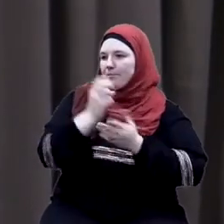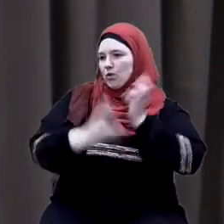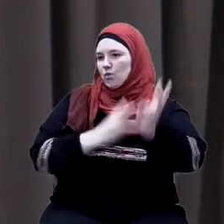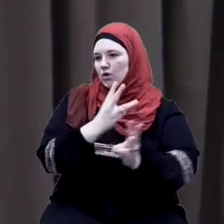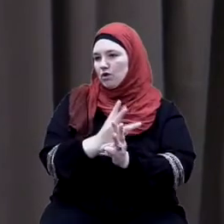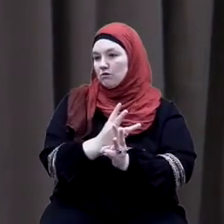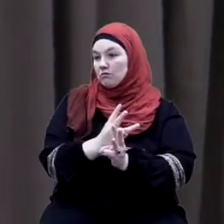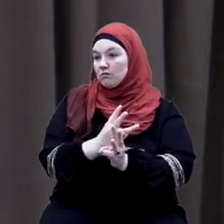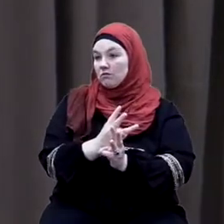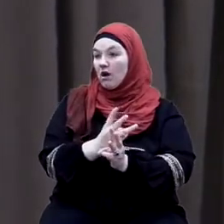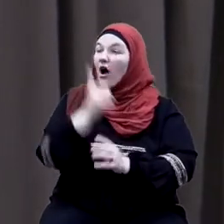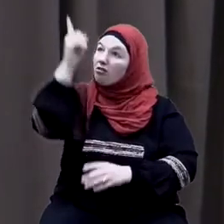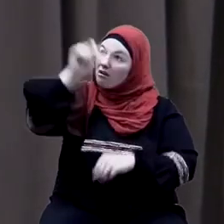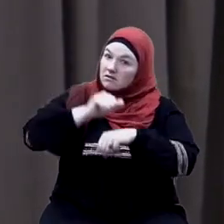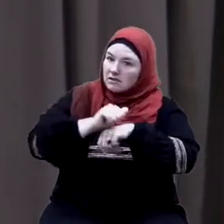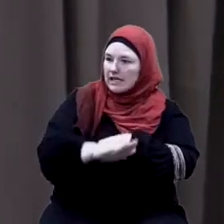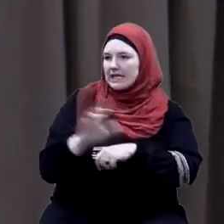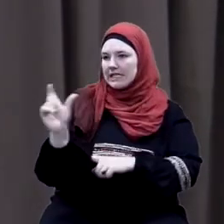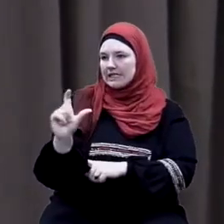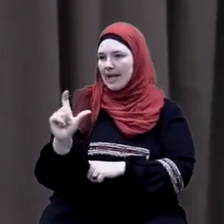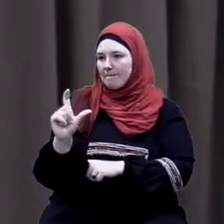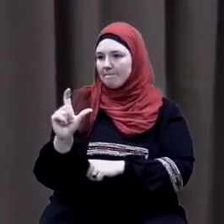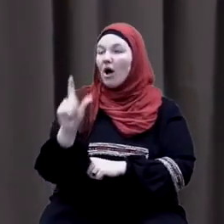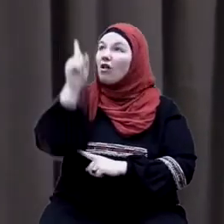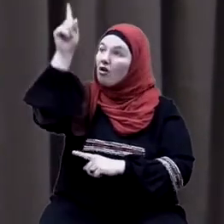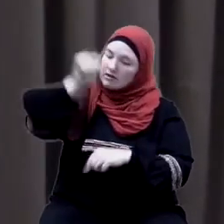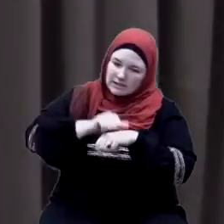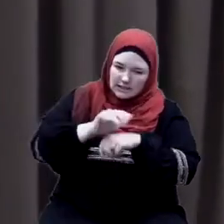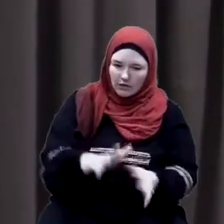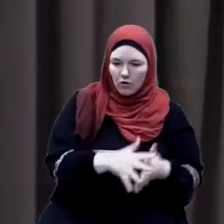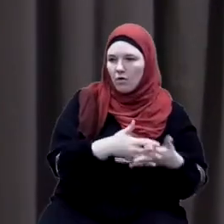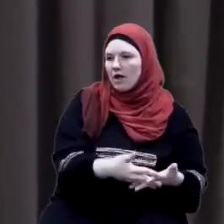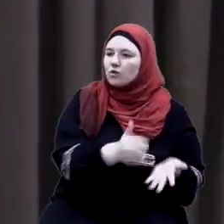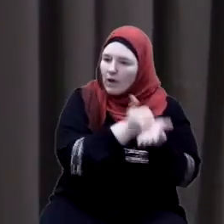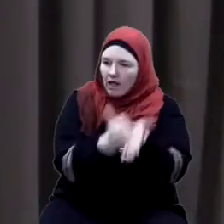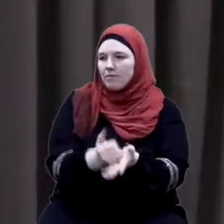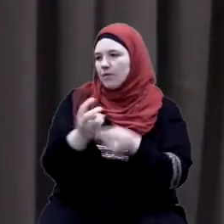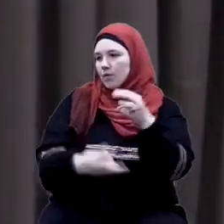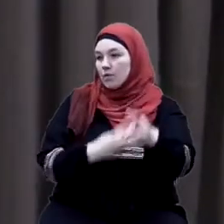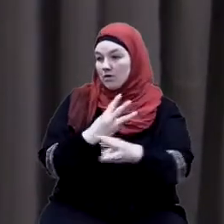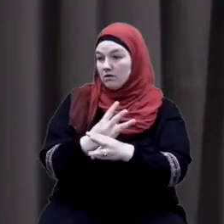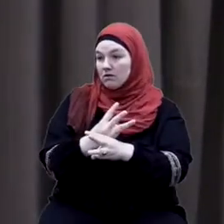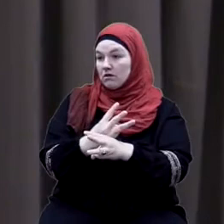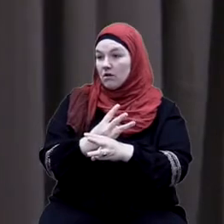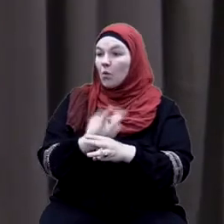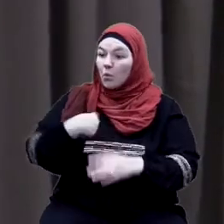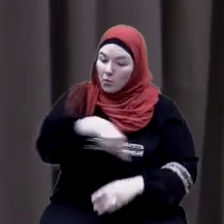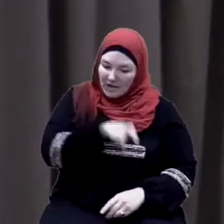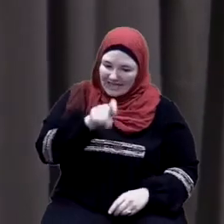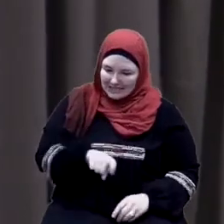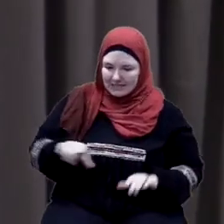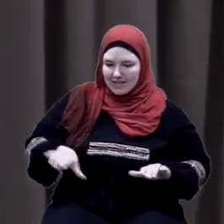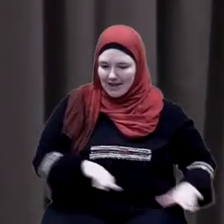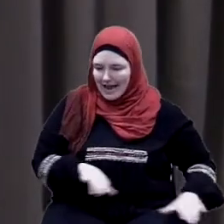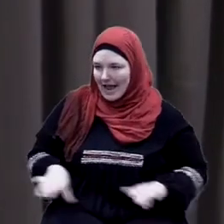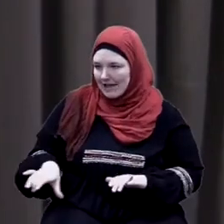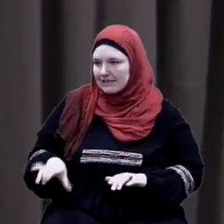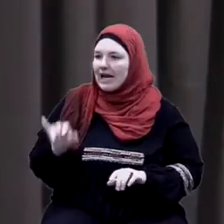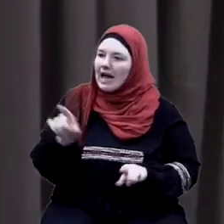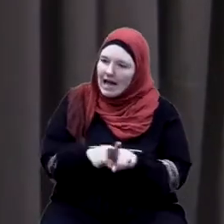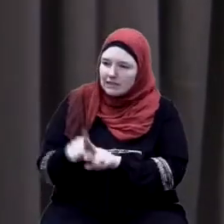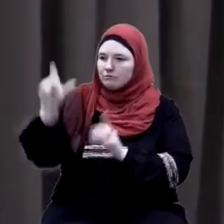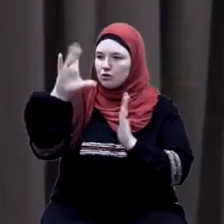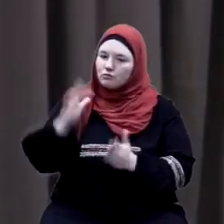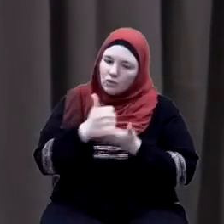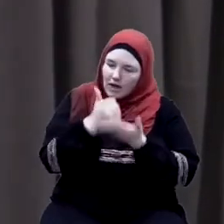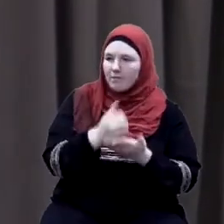the mercy the world is looking for? Are we the source of peace the world is looking for? Are we the source of comfort the world